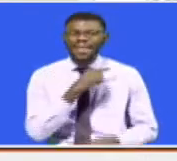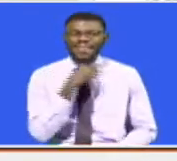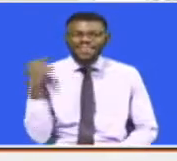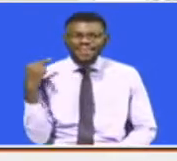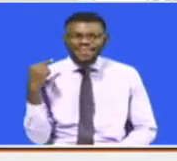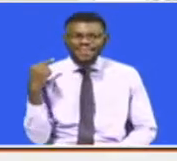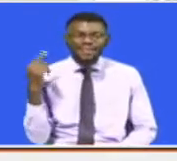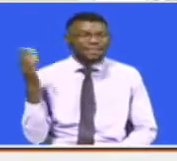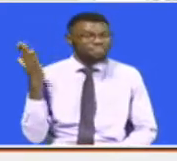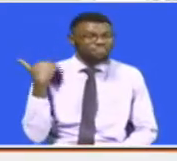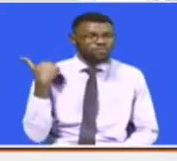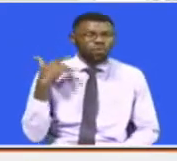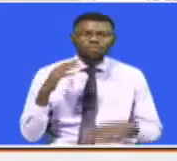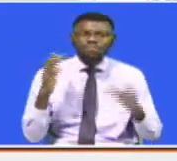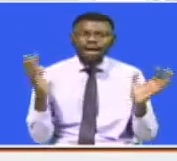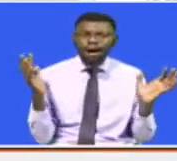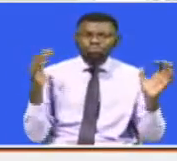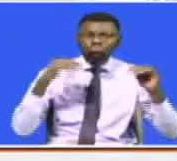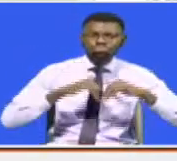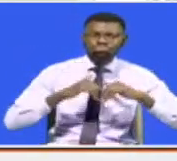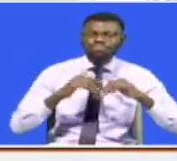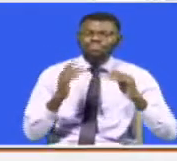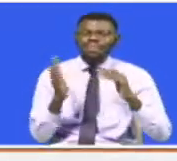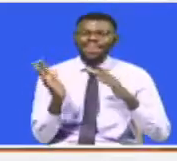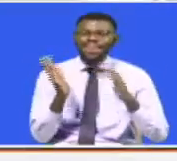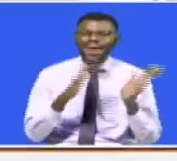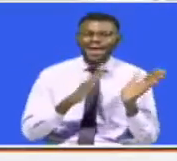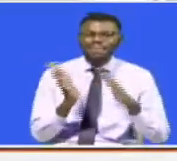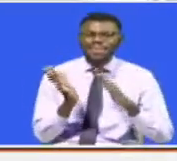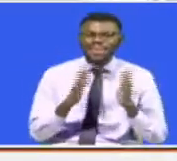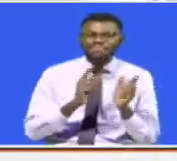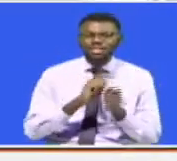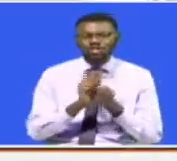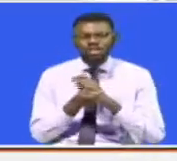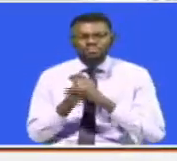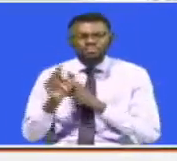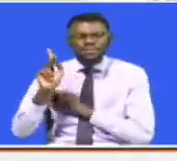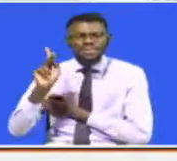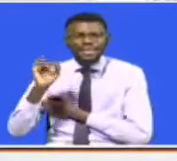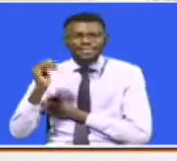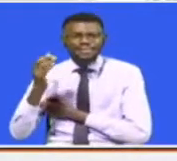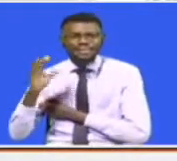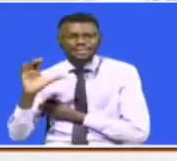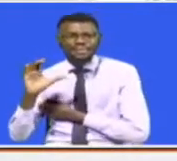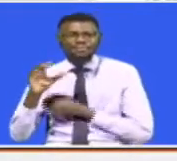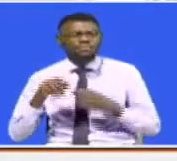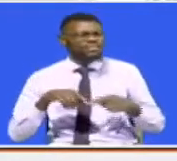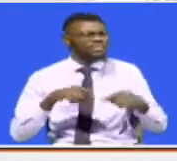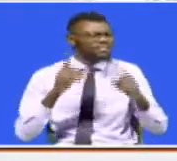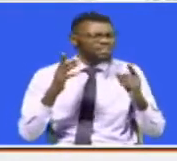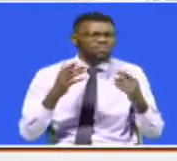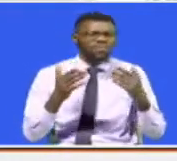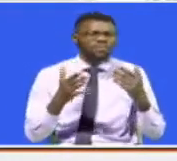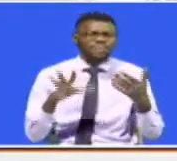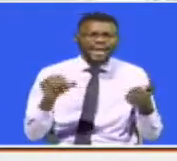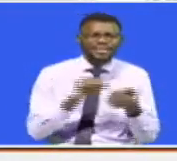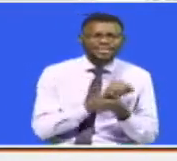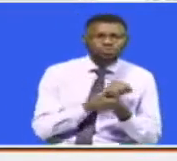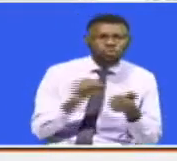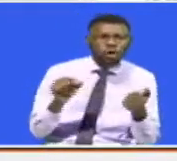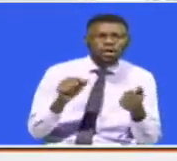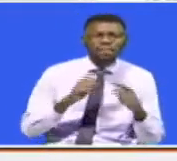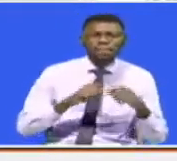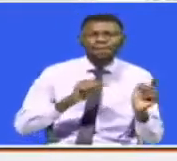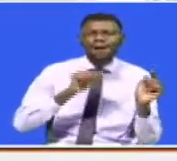mkutano mkubwa sana hapa KICC kama Kenya tumehost. Wale wenye wanapollute ndio wenye wanazungumza, ndio wenye wanaongea